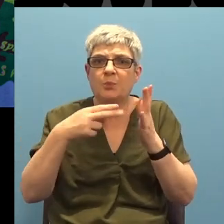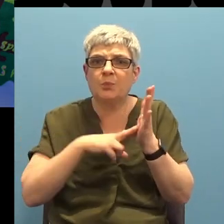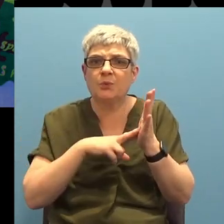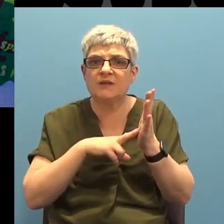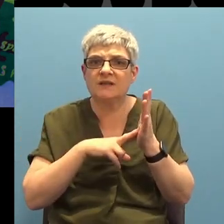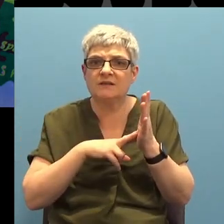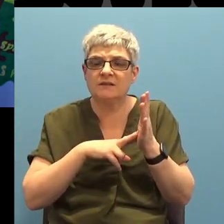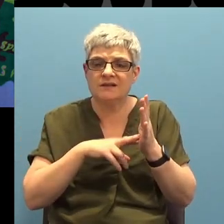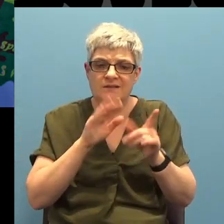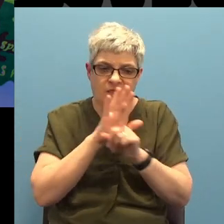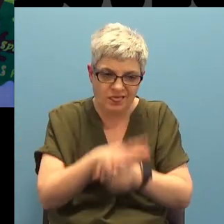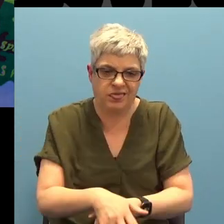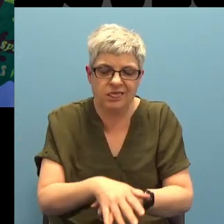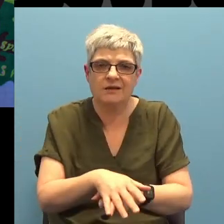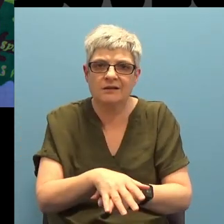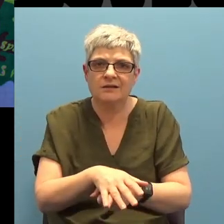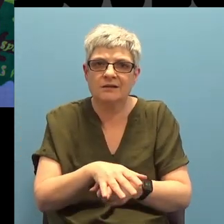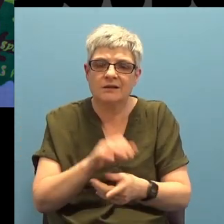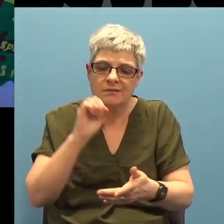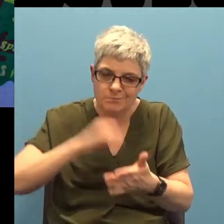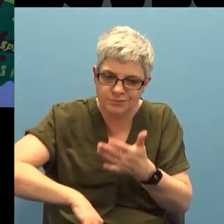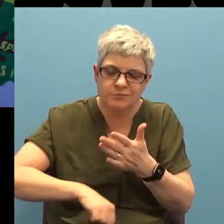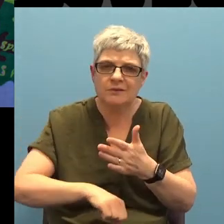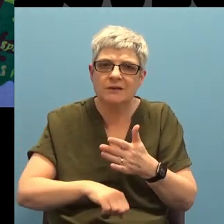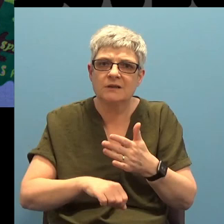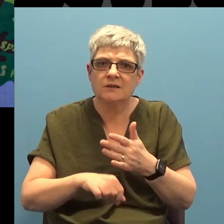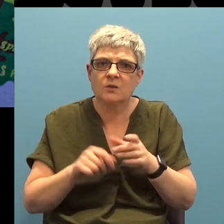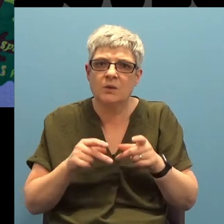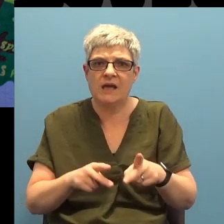become put down in a hard and an oppressive way.